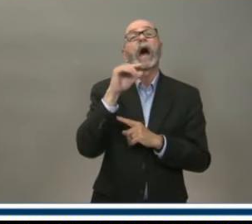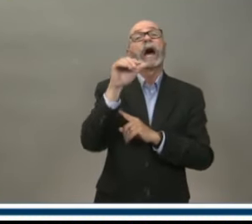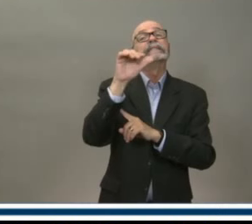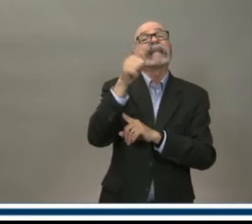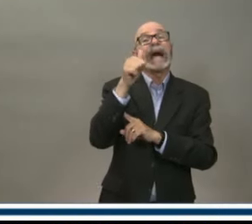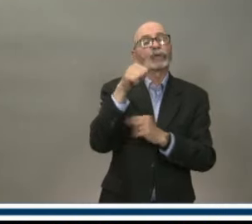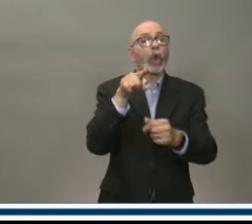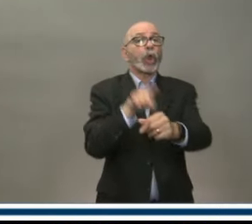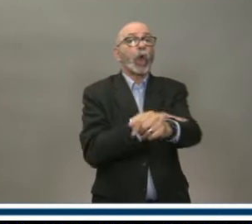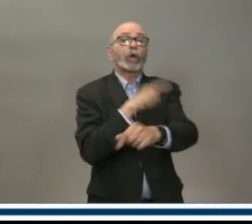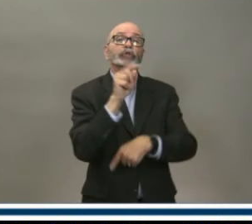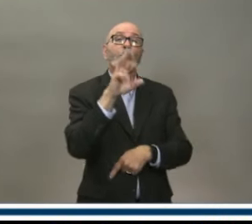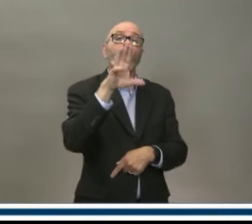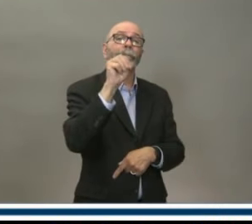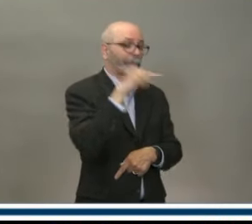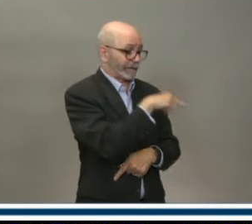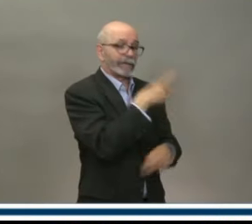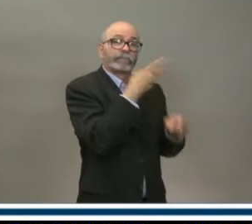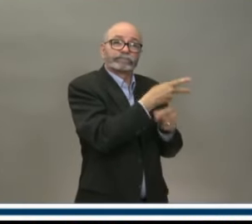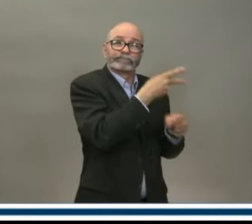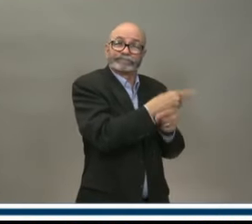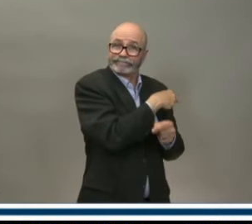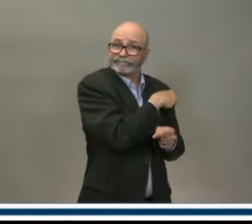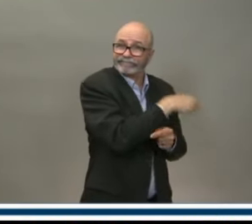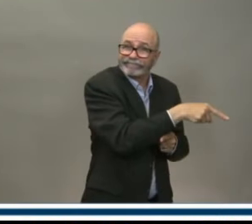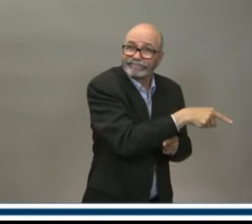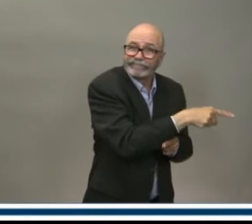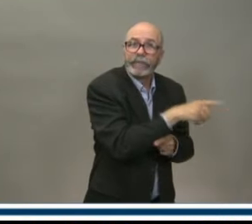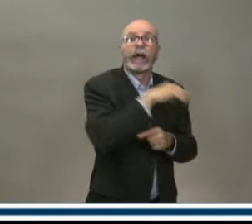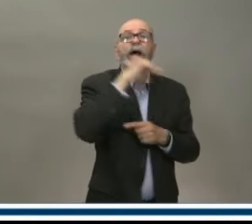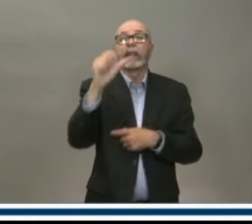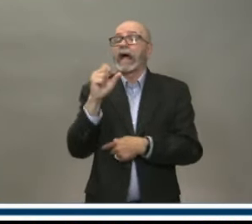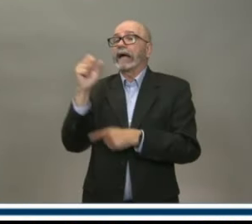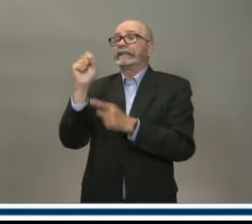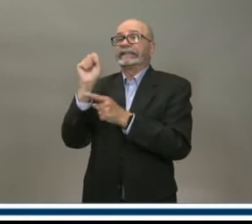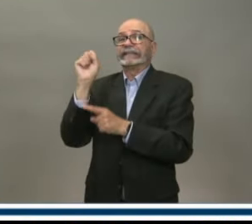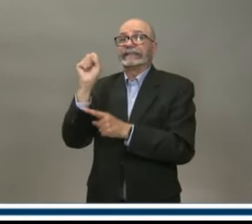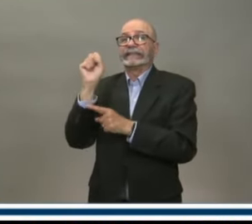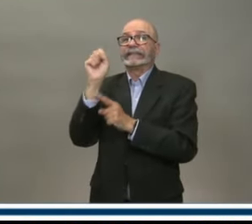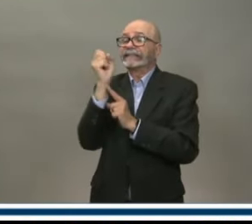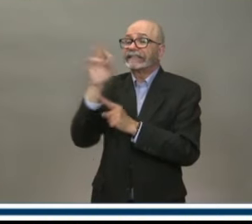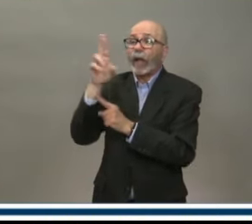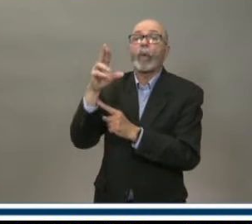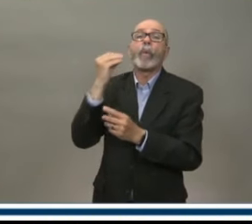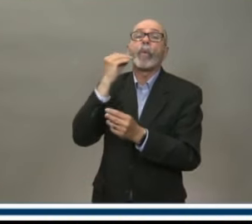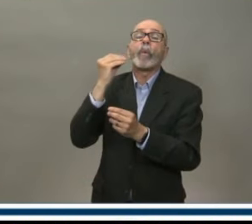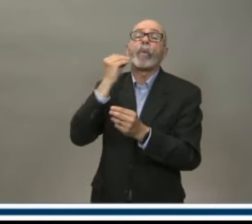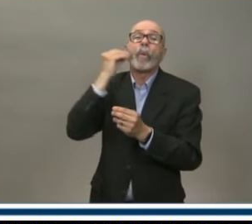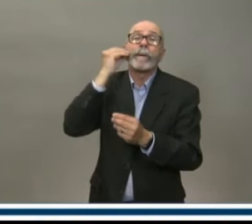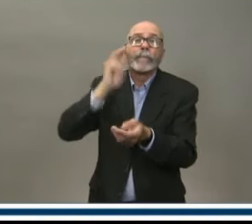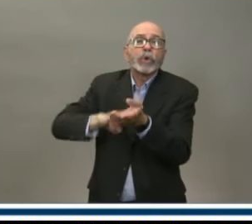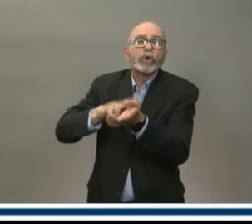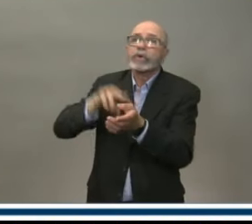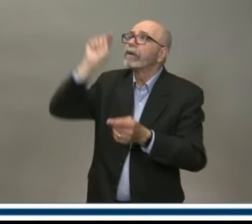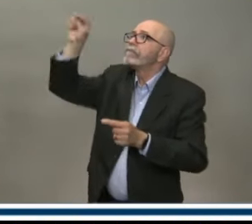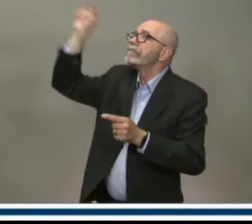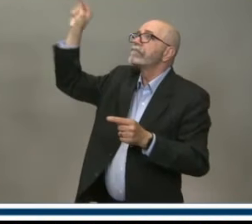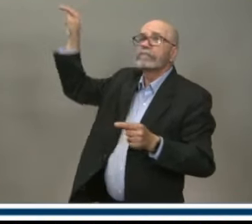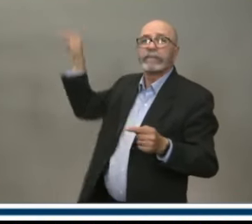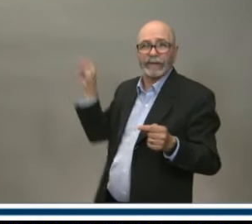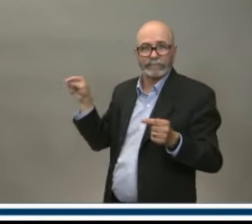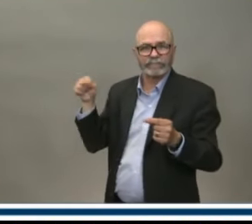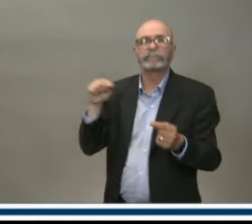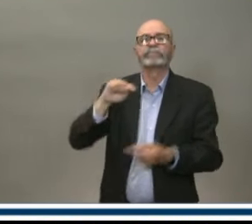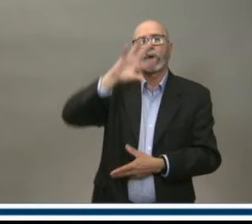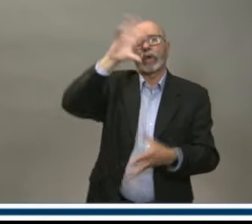and unlicensed seniors' homes that have cases of COVID-19. In total, we have 148 residents and